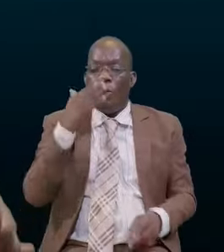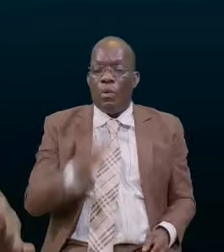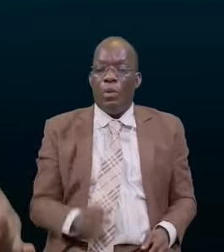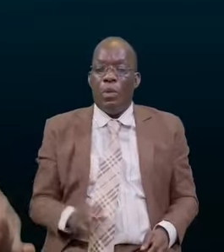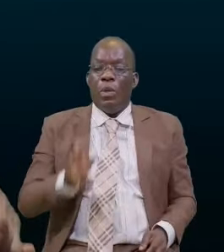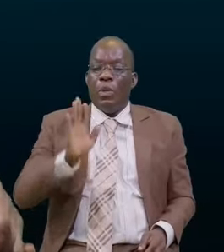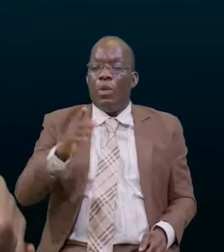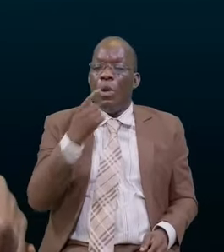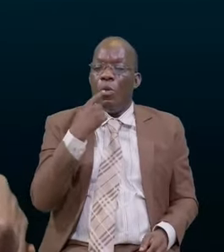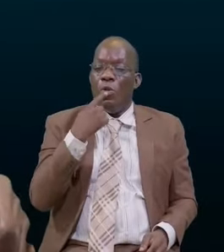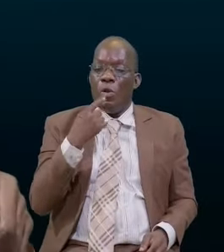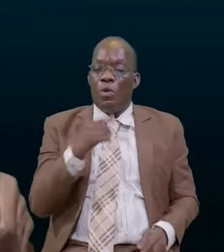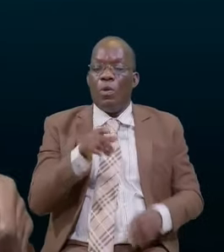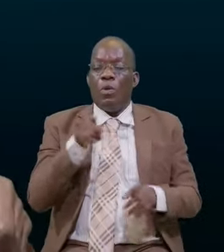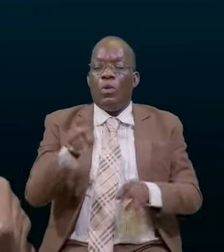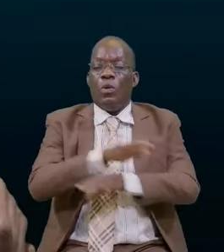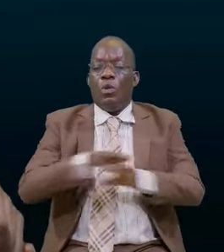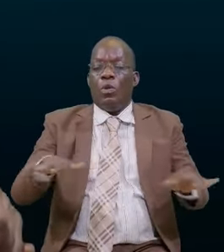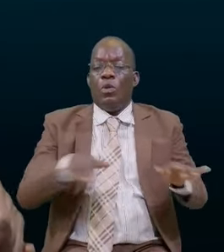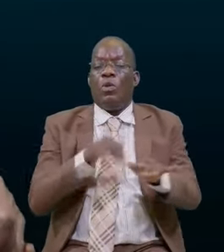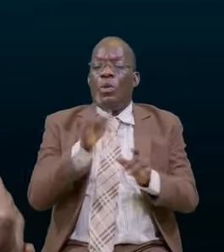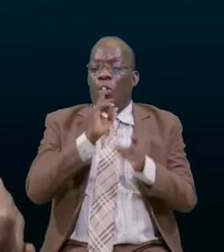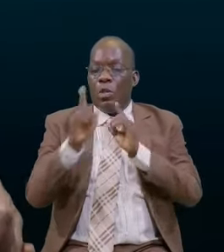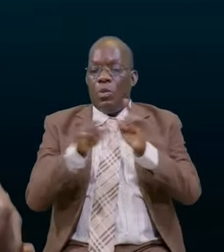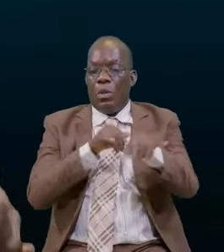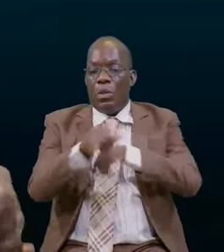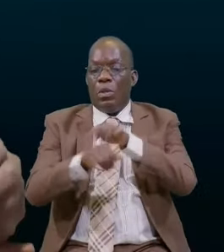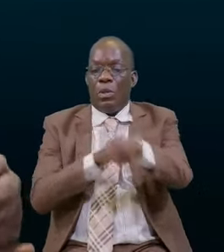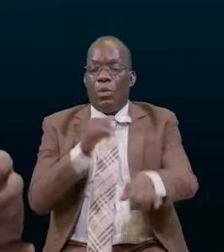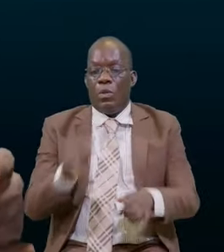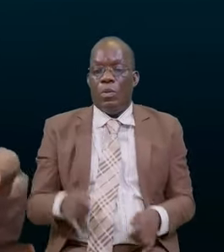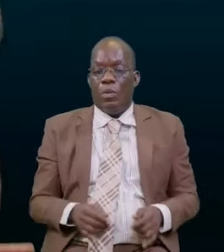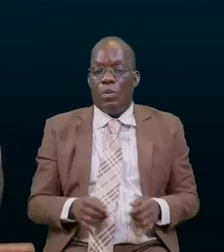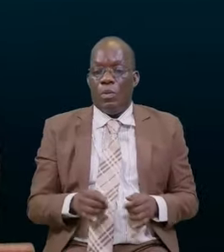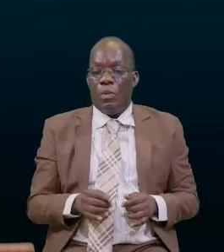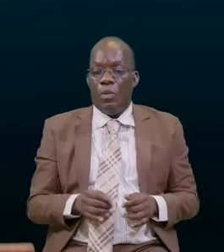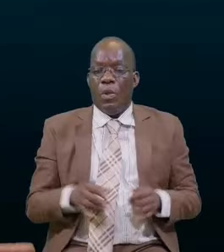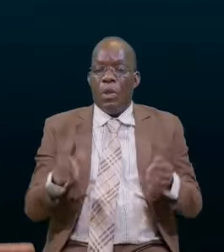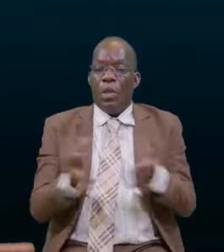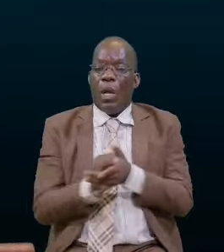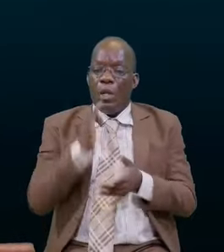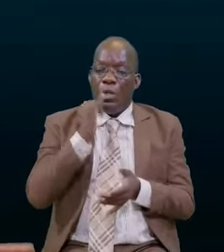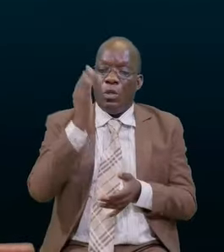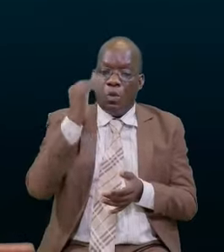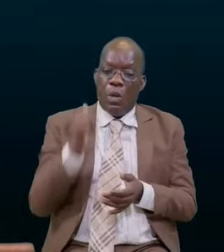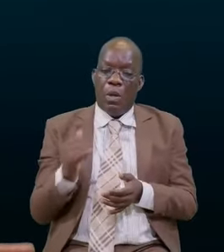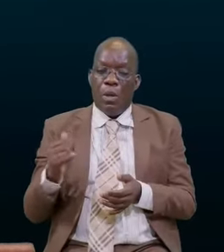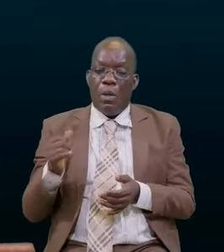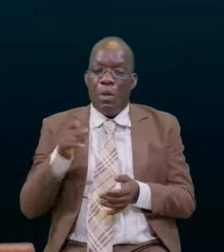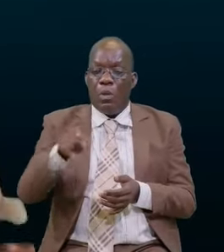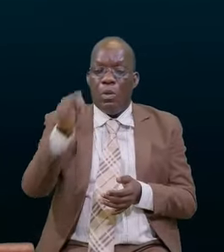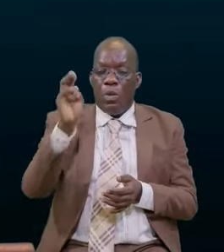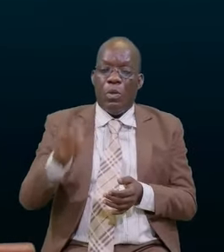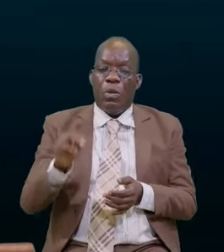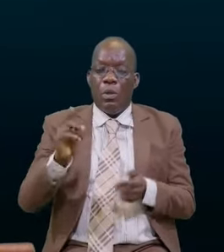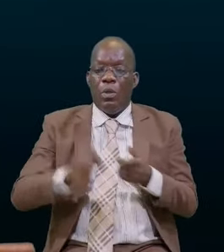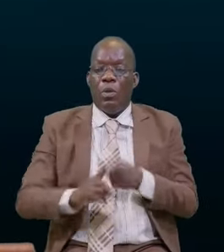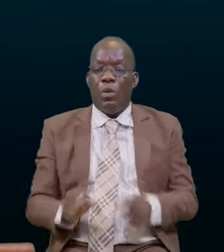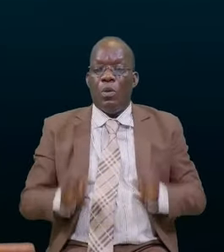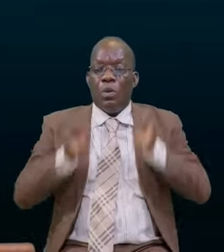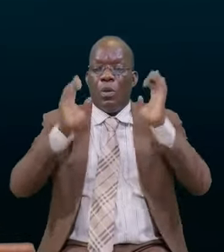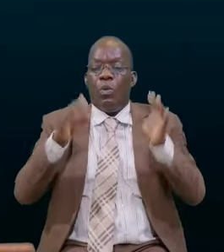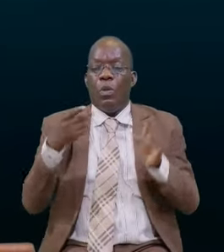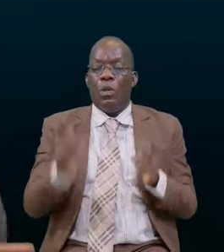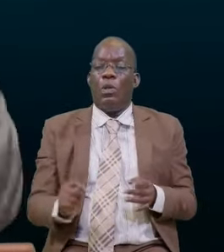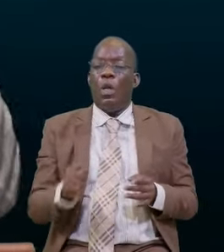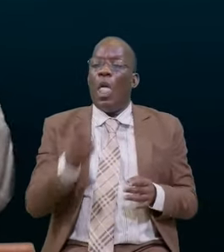they don't speak gu there not be hypocrisy upon the lips and that's why we need to submit this tongue to the control of the Holy